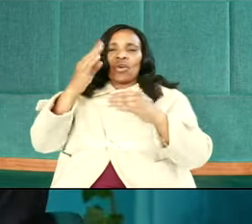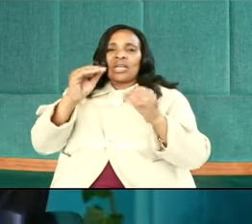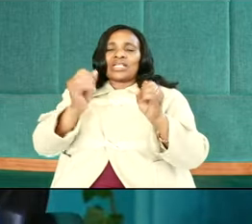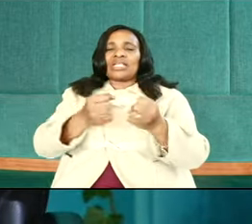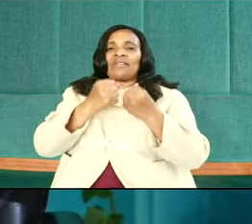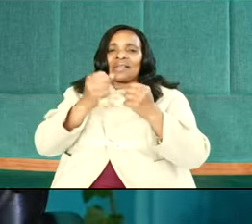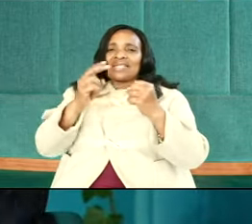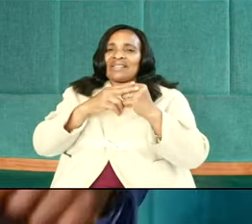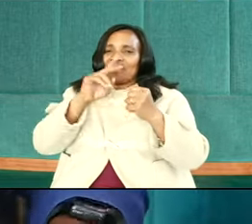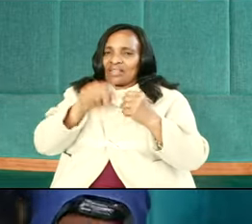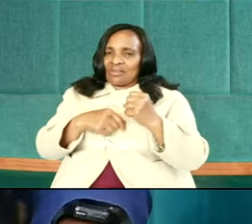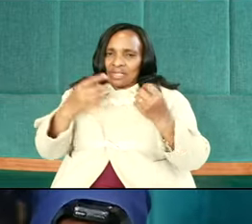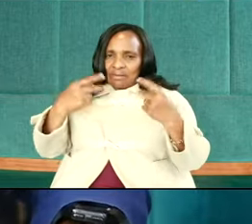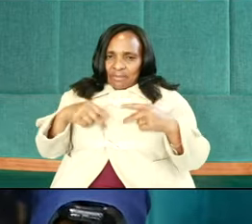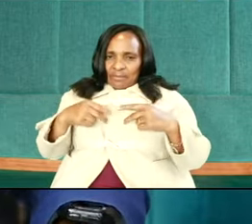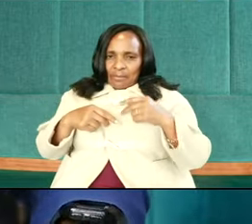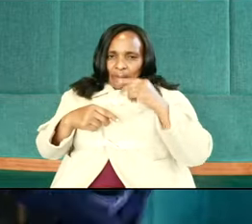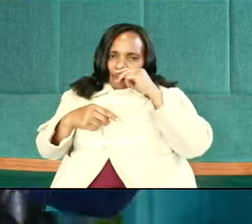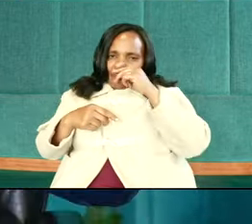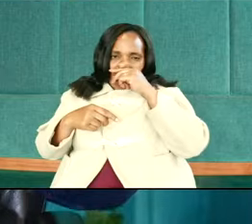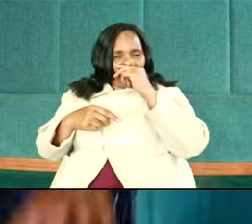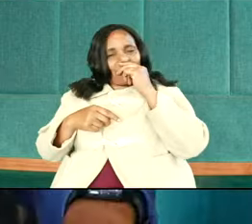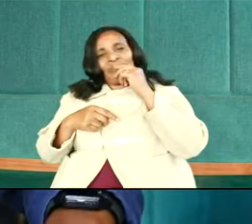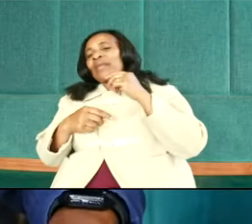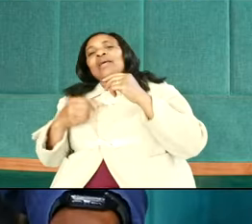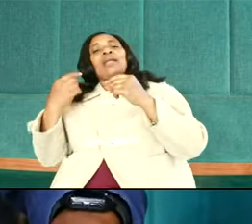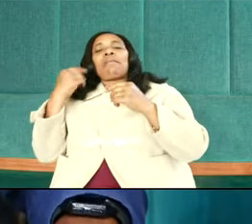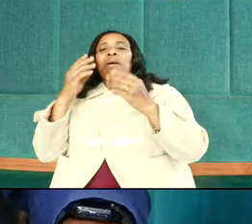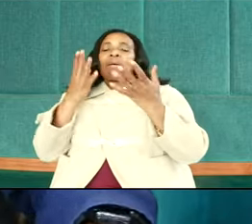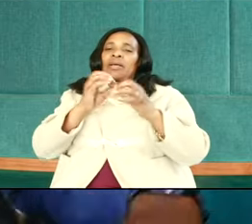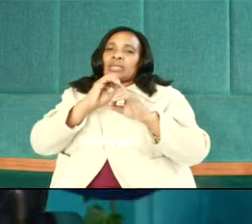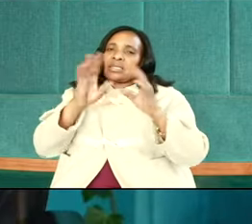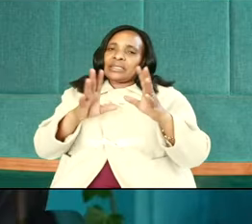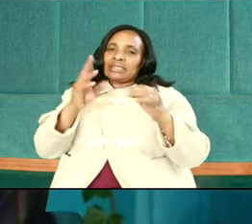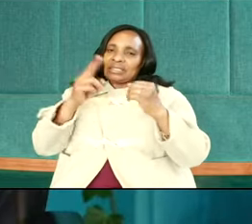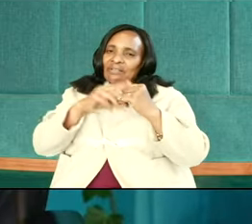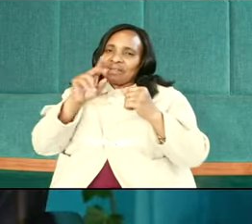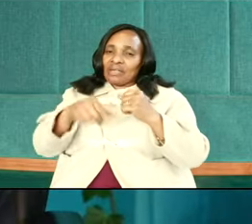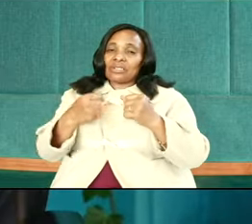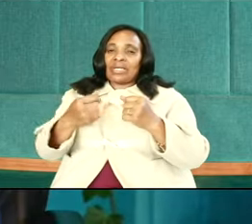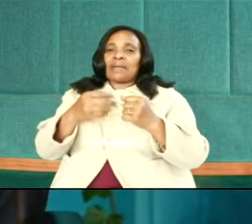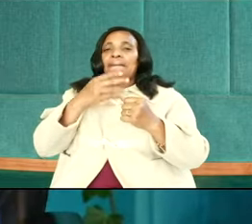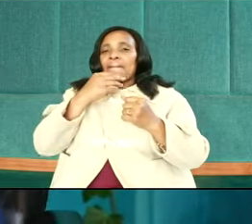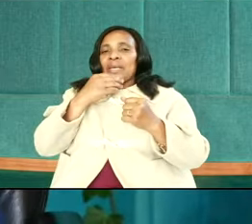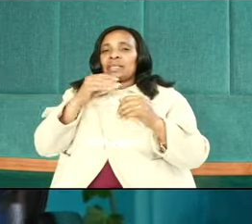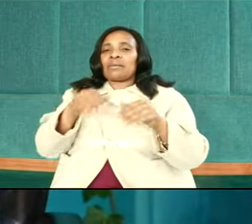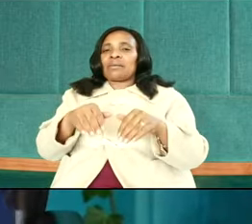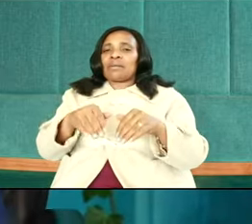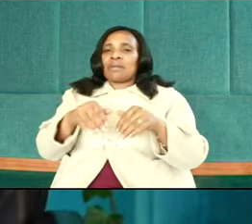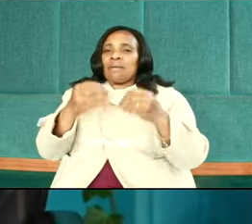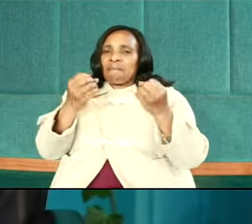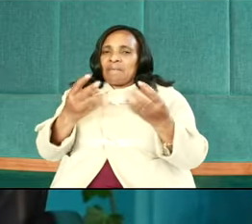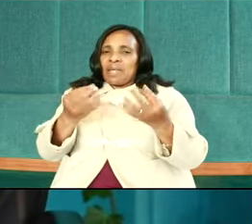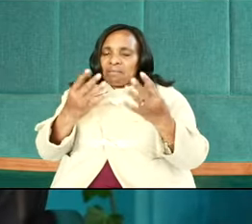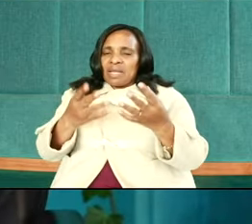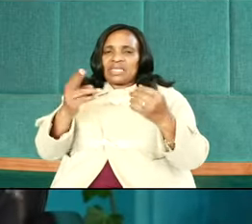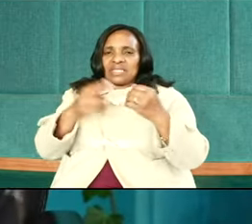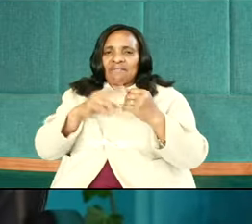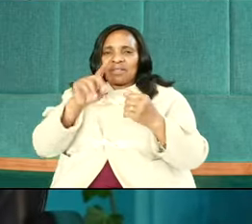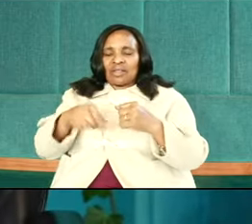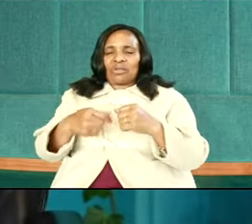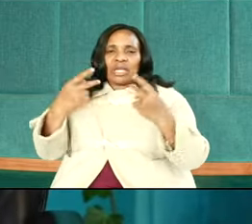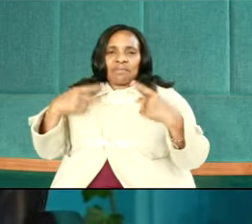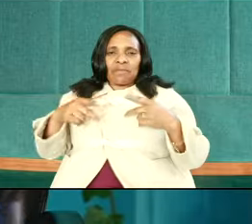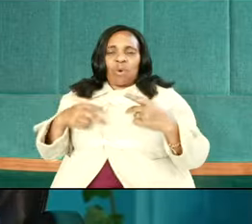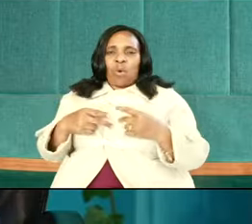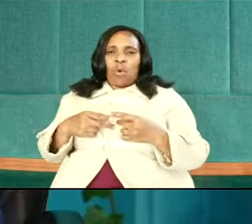saved 7,000 people. And I think Misati brought that number out quite clearly. Yeah? 7,000 people. Kulikwana, there were 7,000